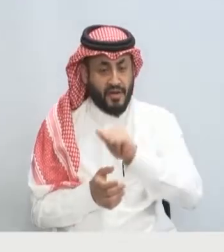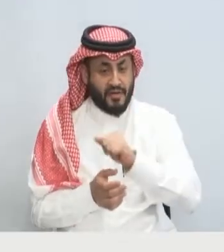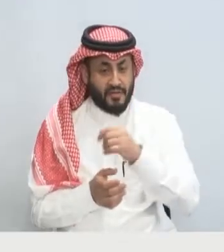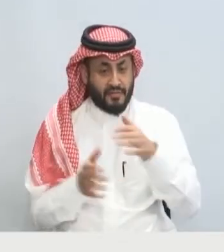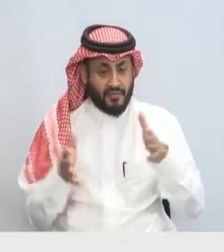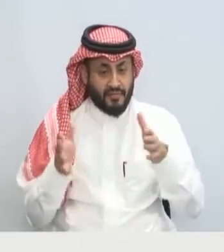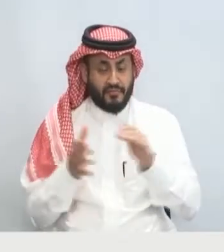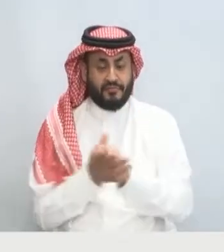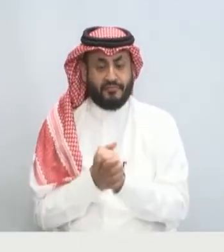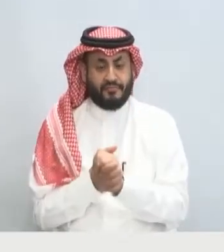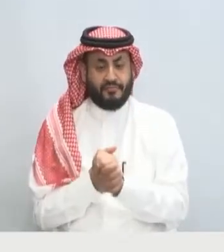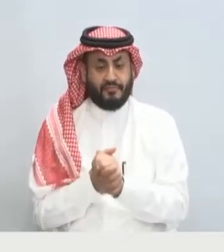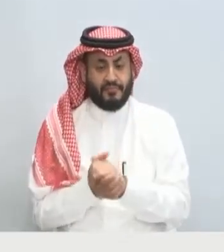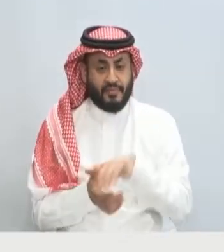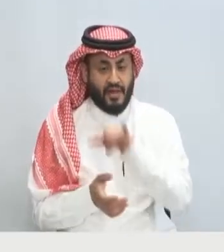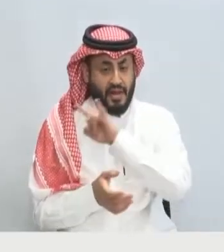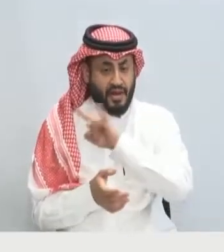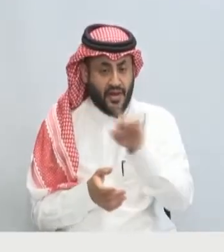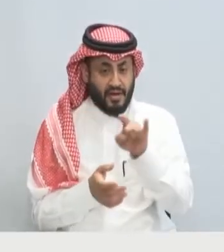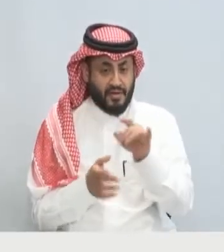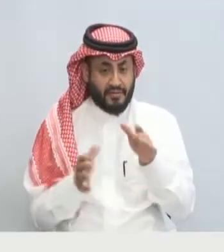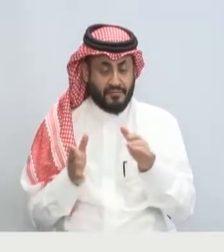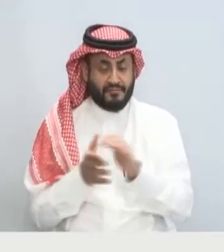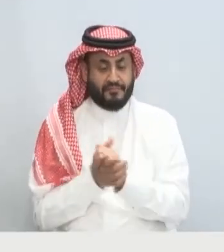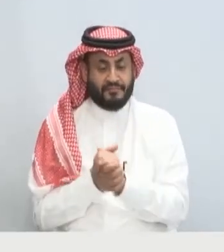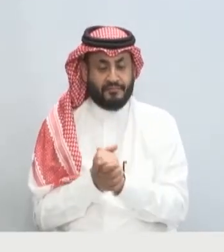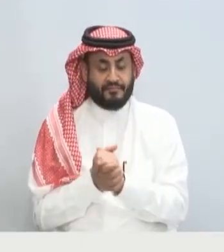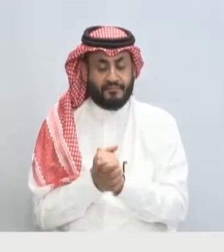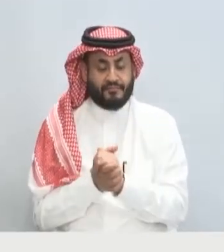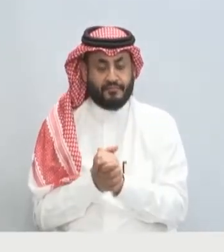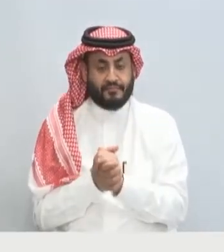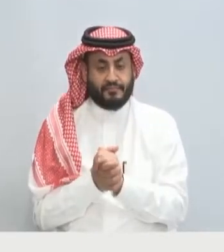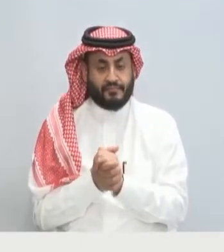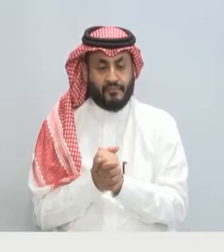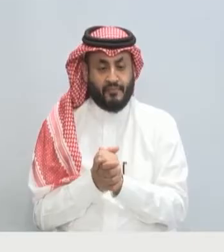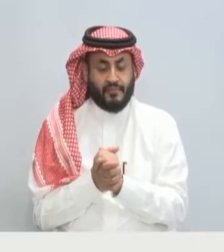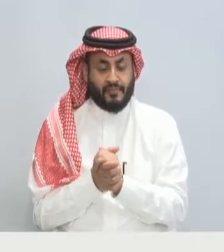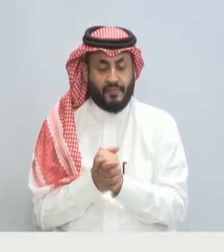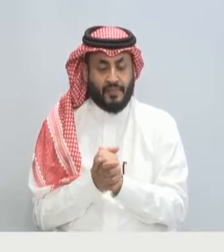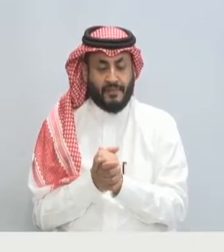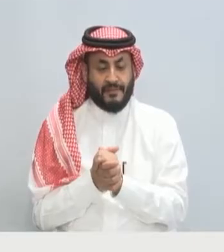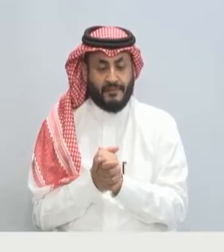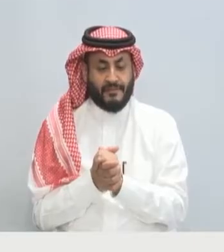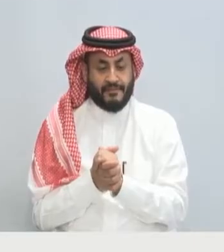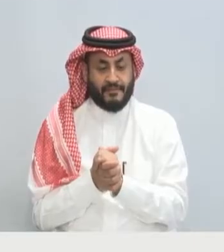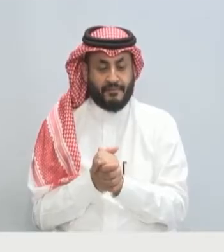not cold. It's not cold.